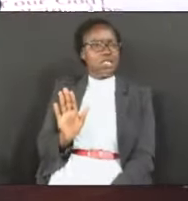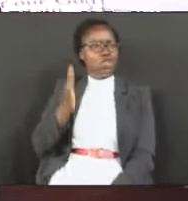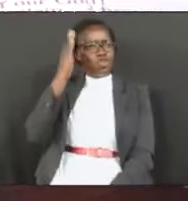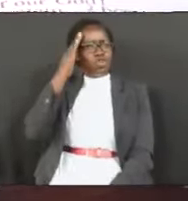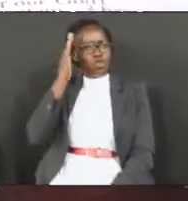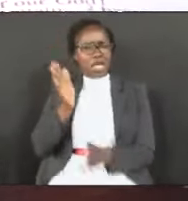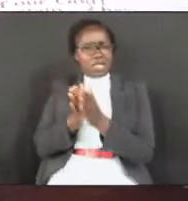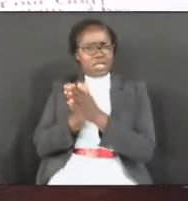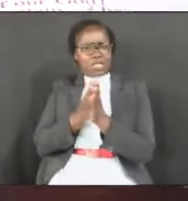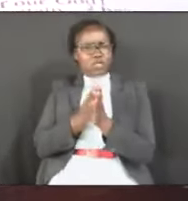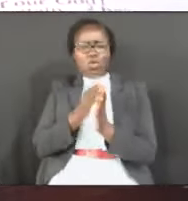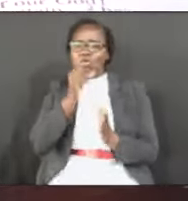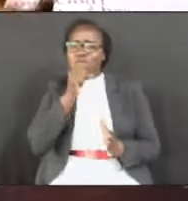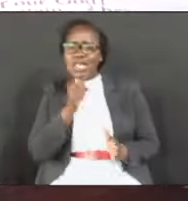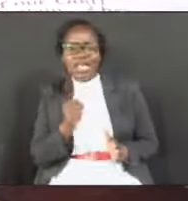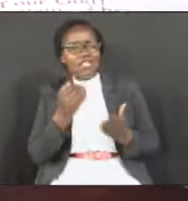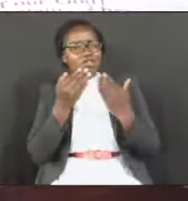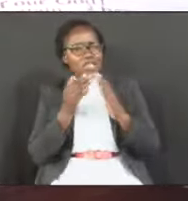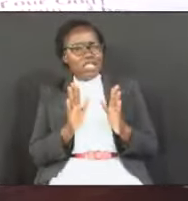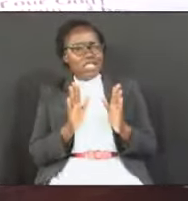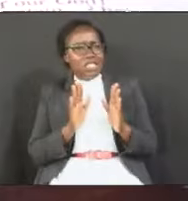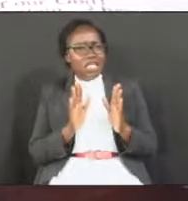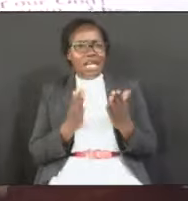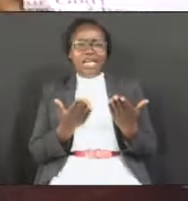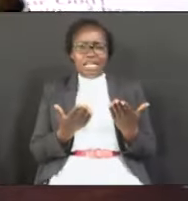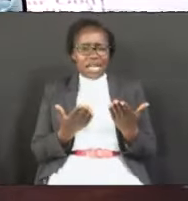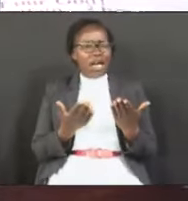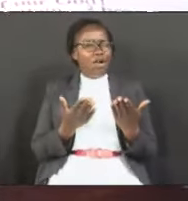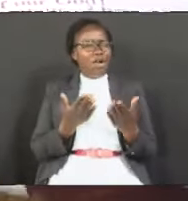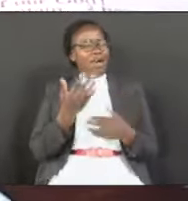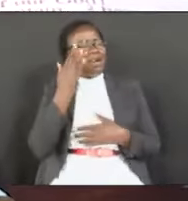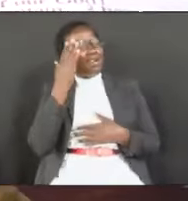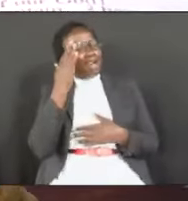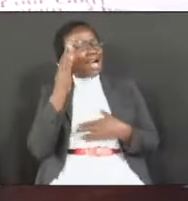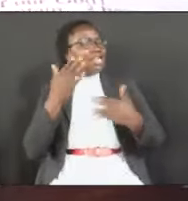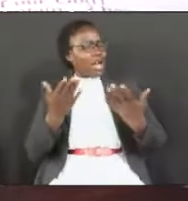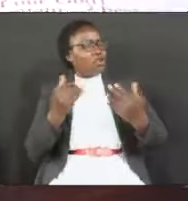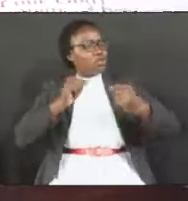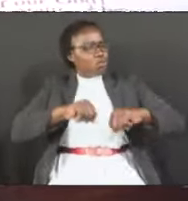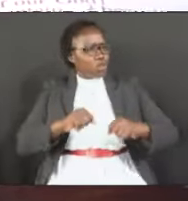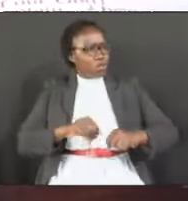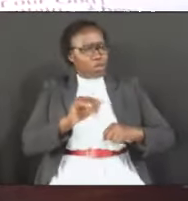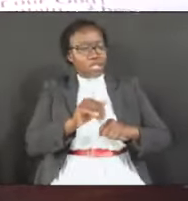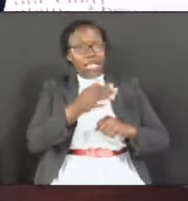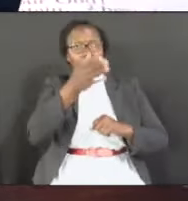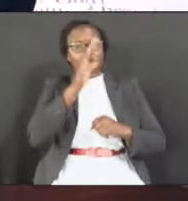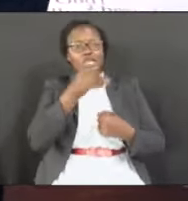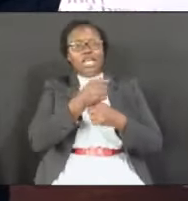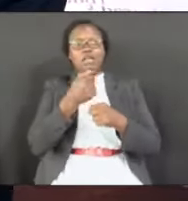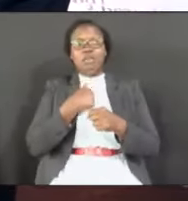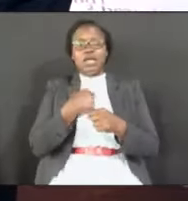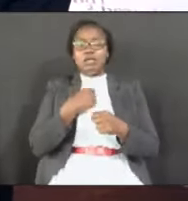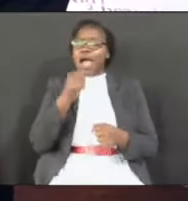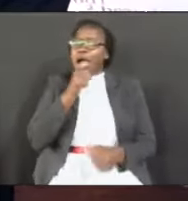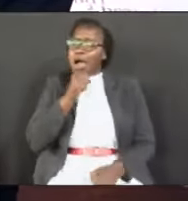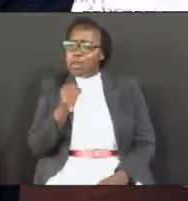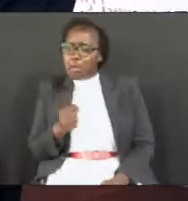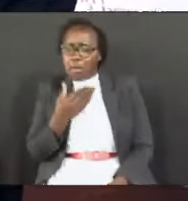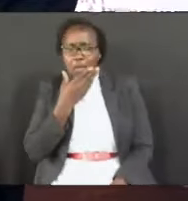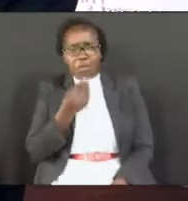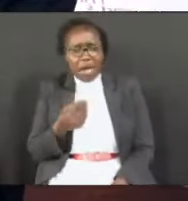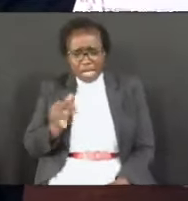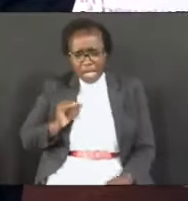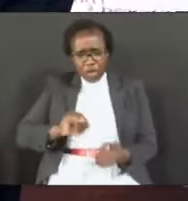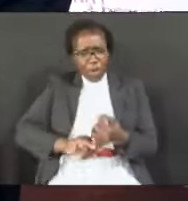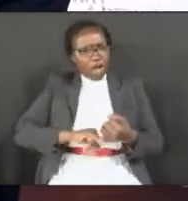is very aged. The wife is past menopause. But how it is possible that God can make me an old man and my wife